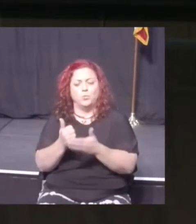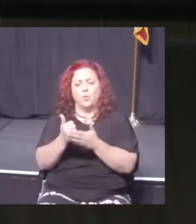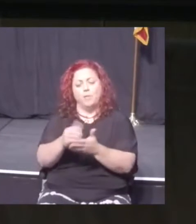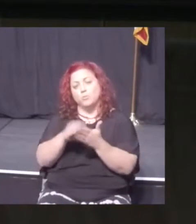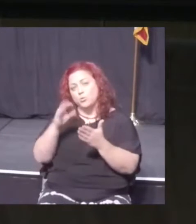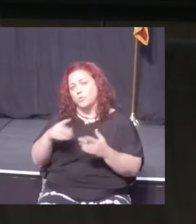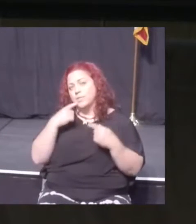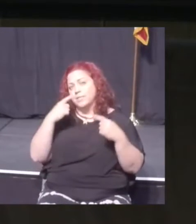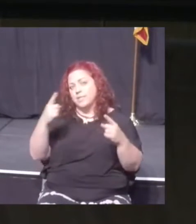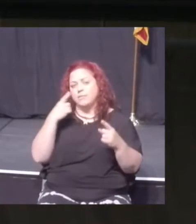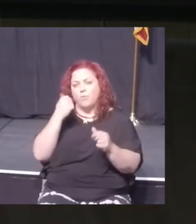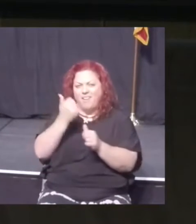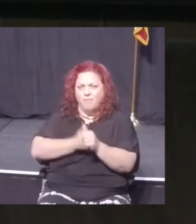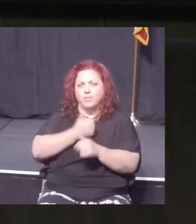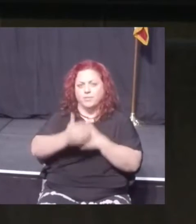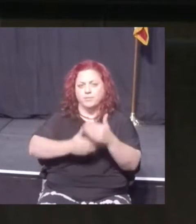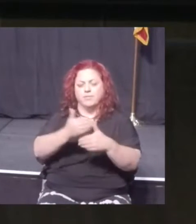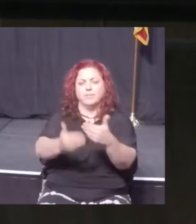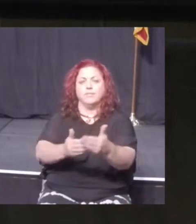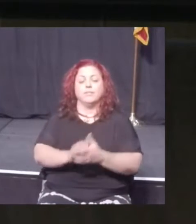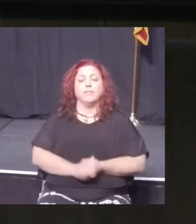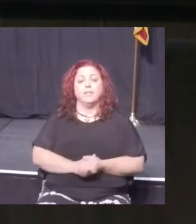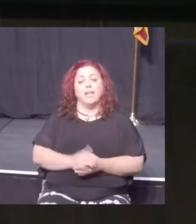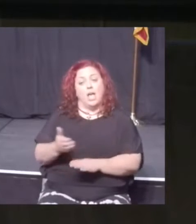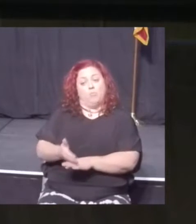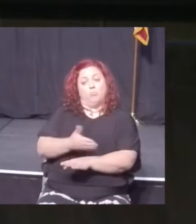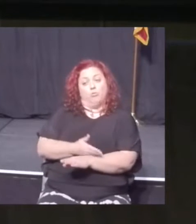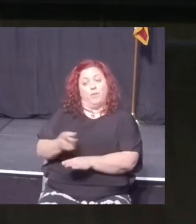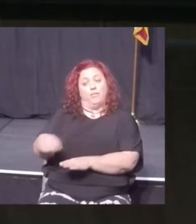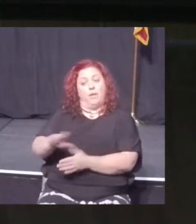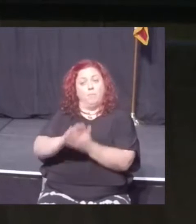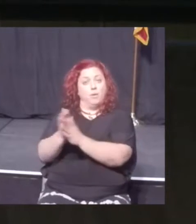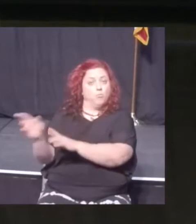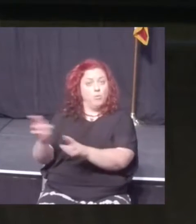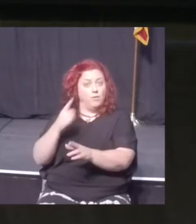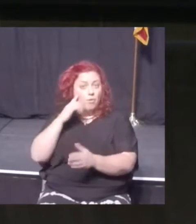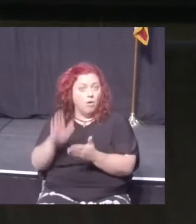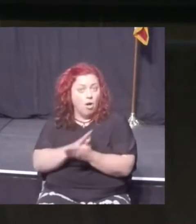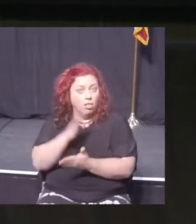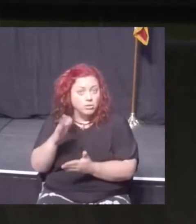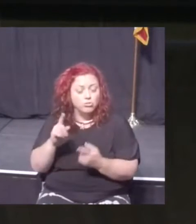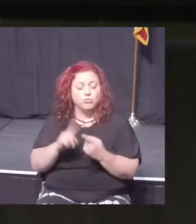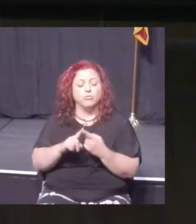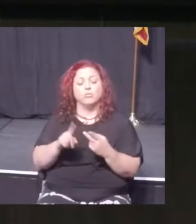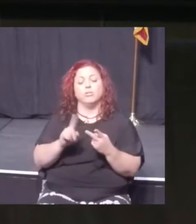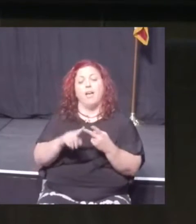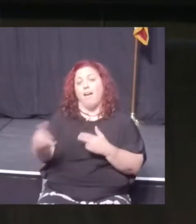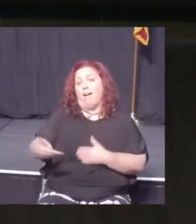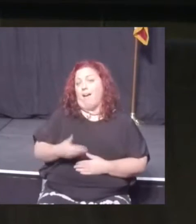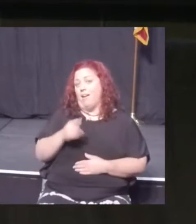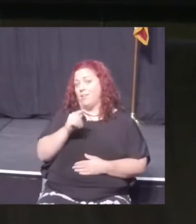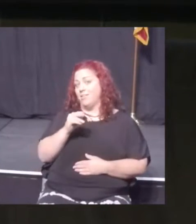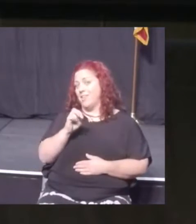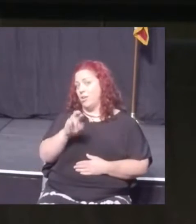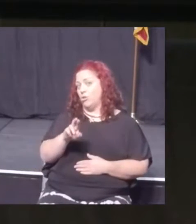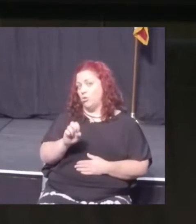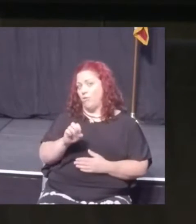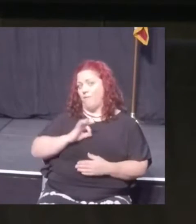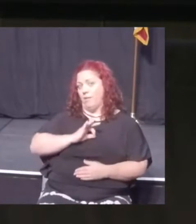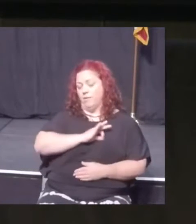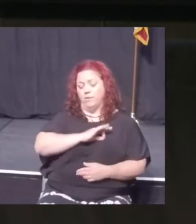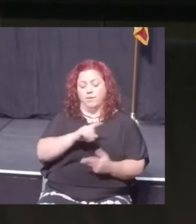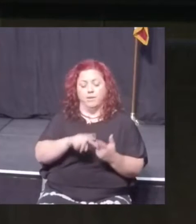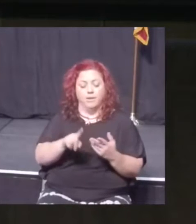step in their journey. Improving their readiness for college, hiring tenure-track faculty, and adding